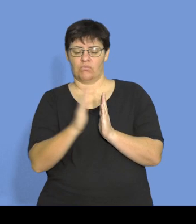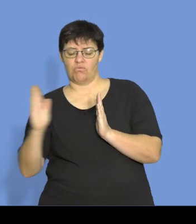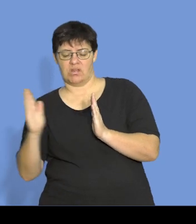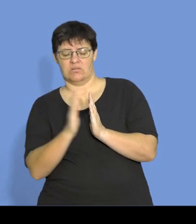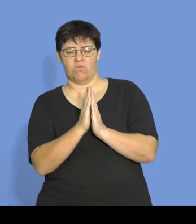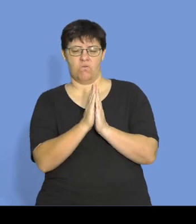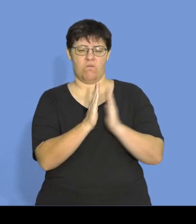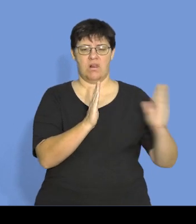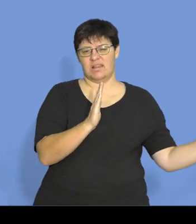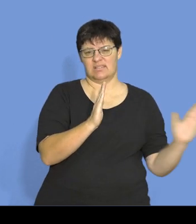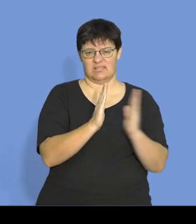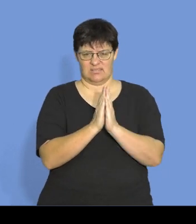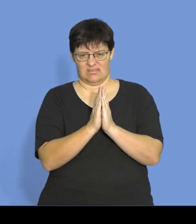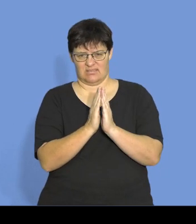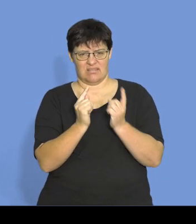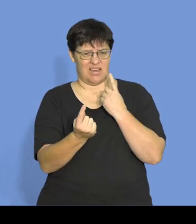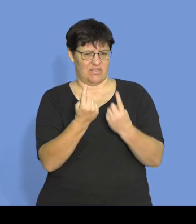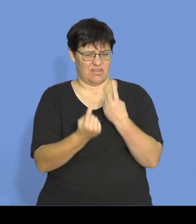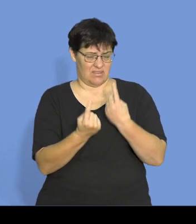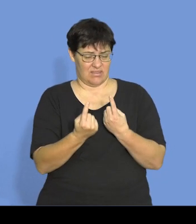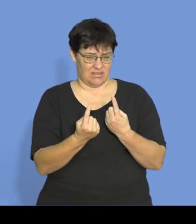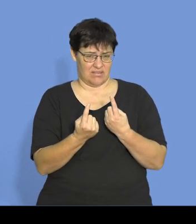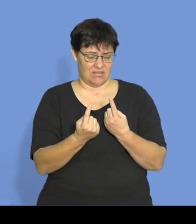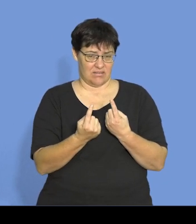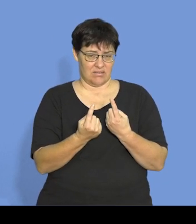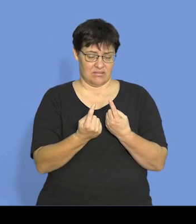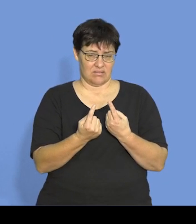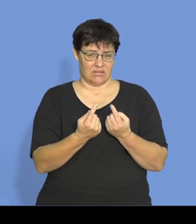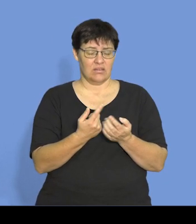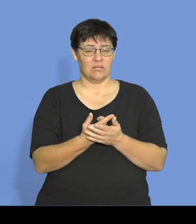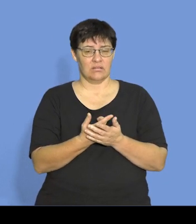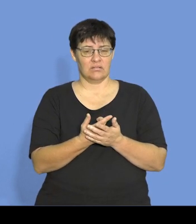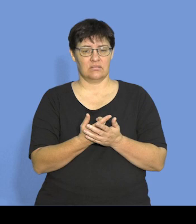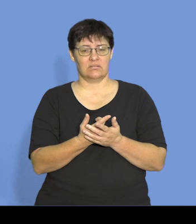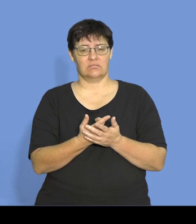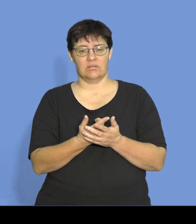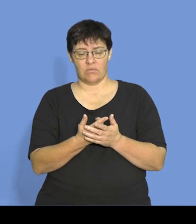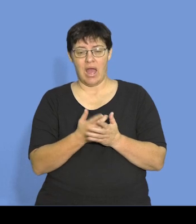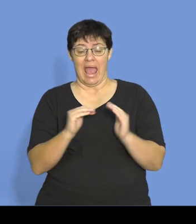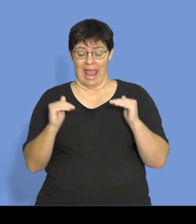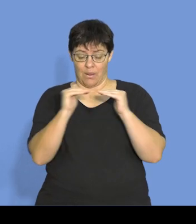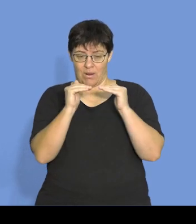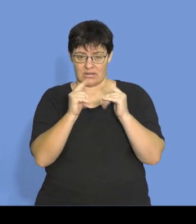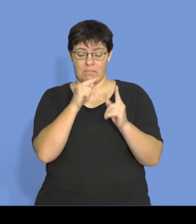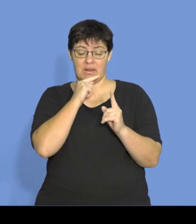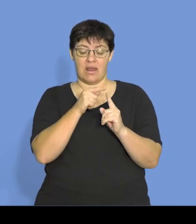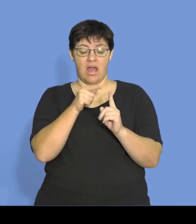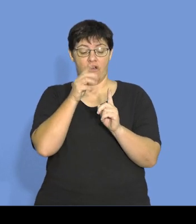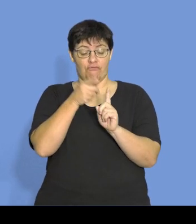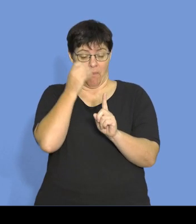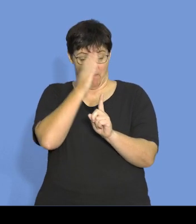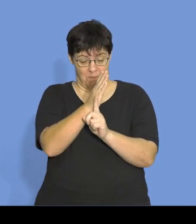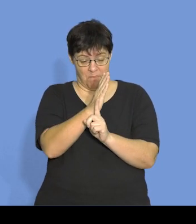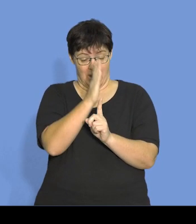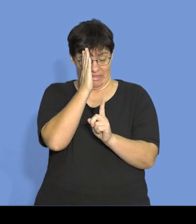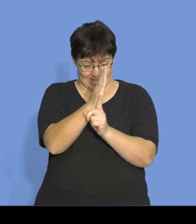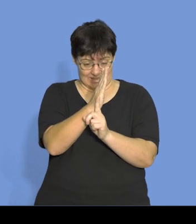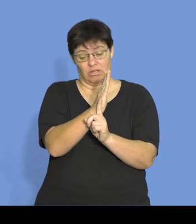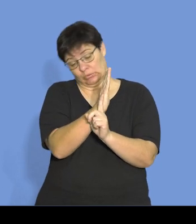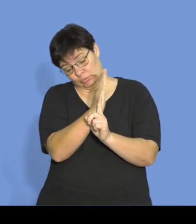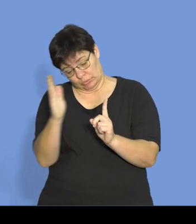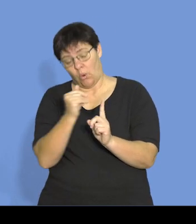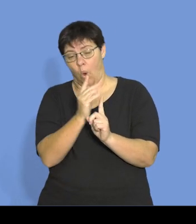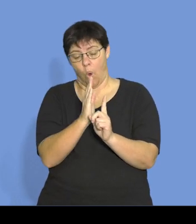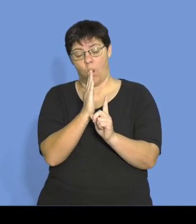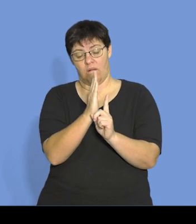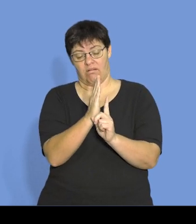than. But remember, I said equality can be thrown in there as well. You can say less than or equal